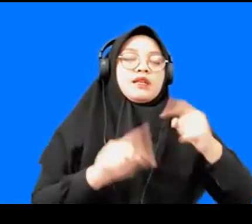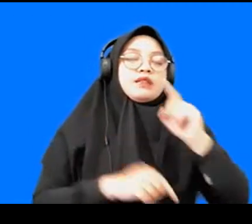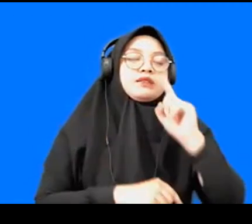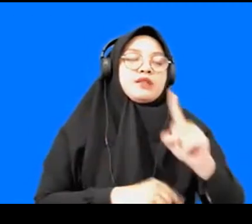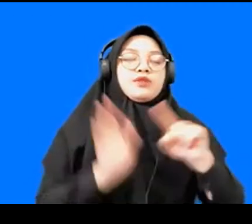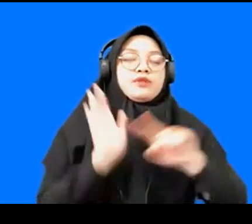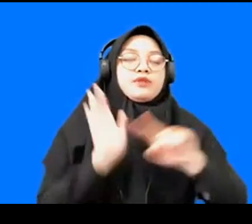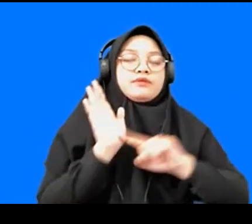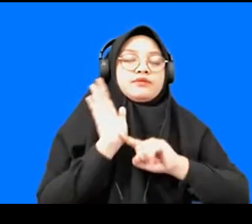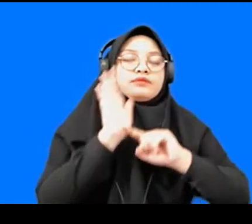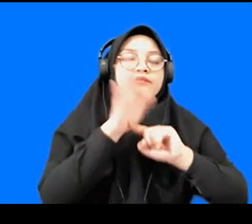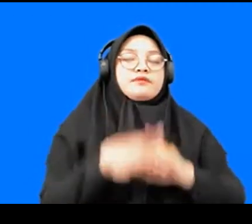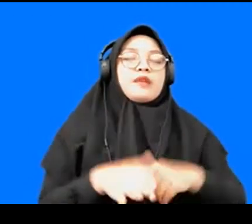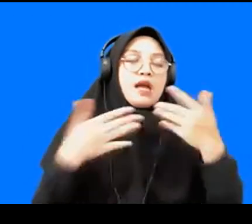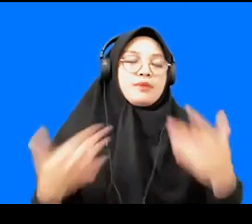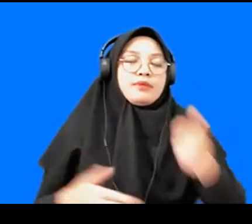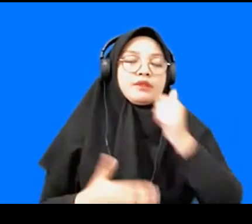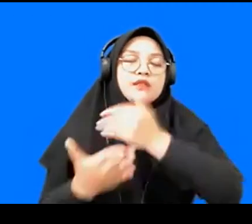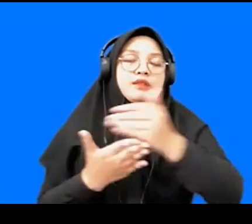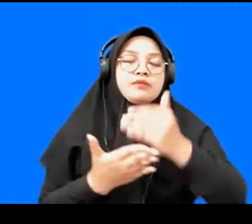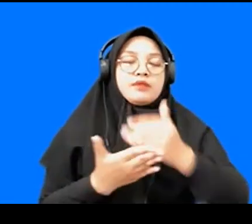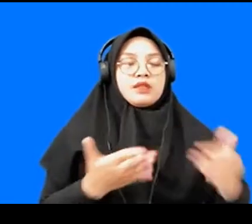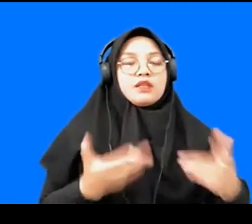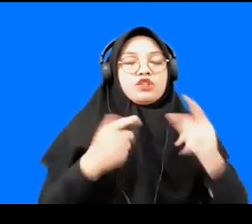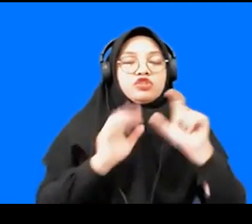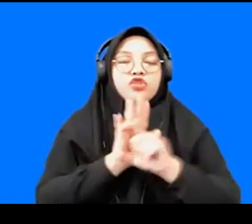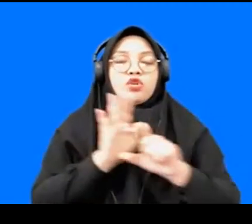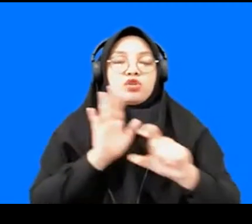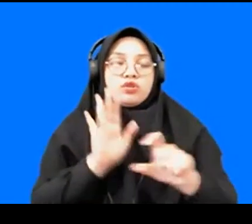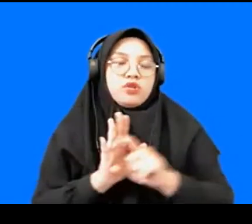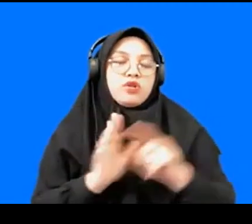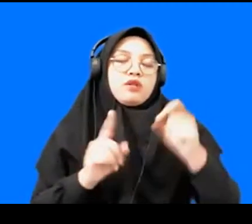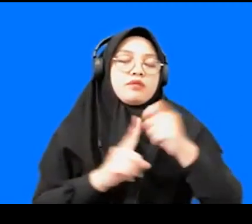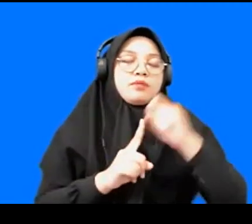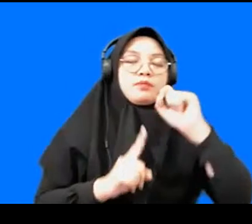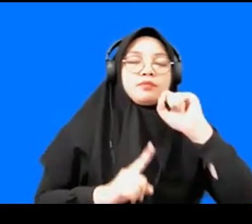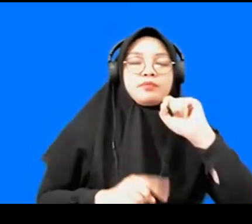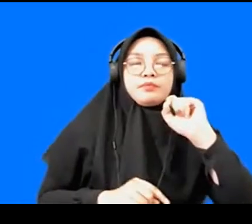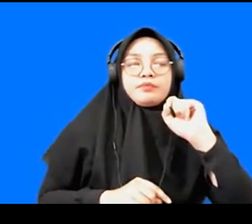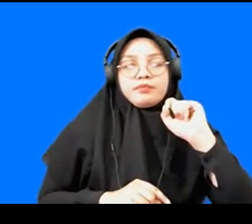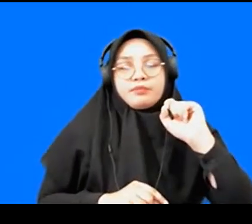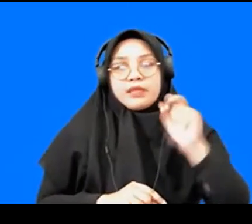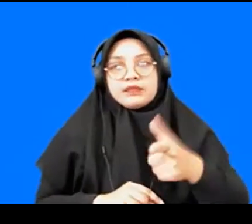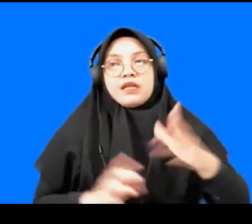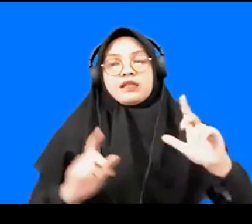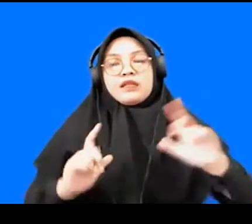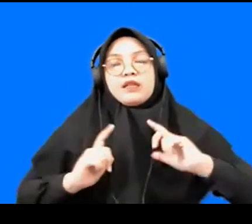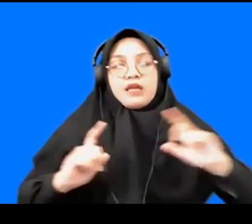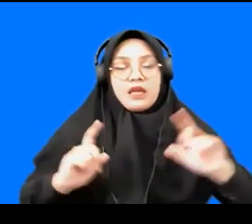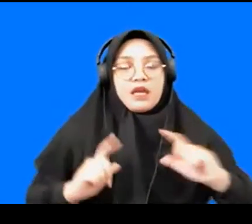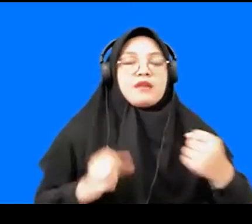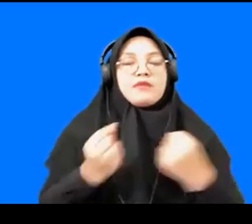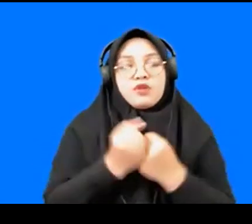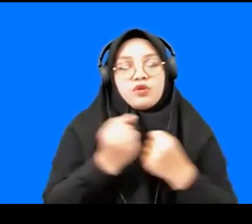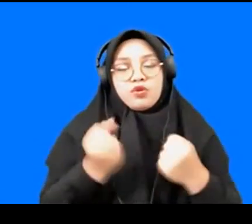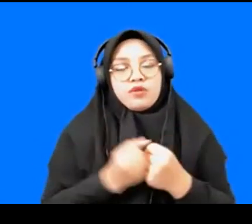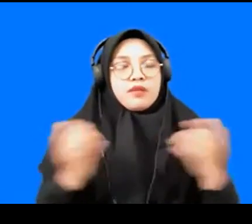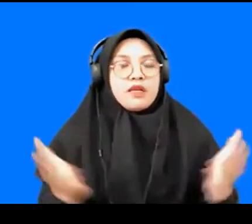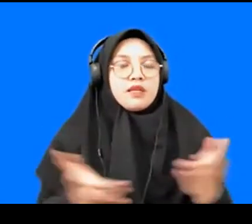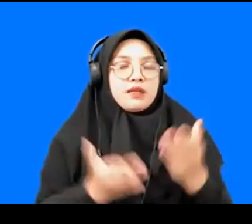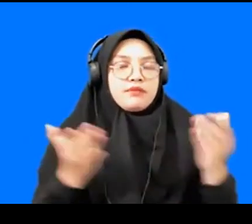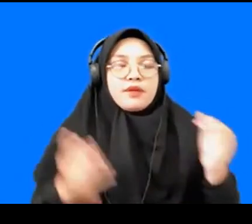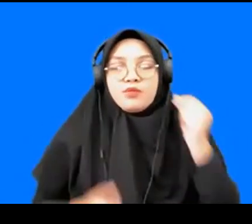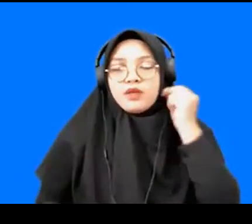country using their wealth tax to support empowerment of women with disabilities. And my second question is for